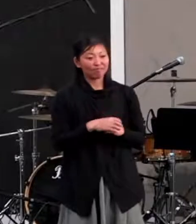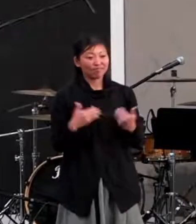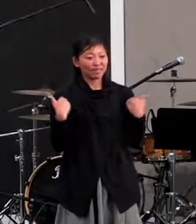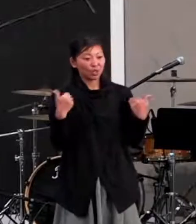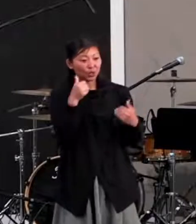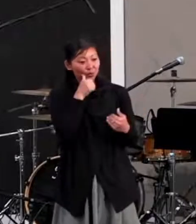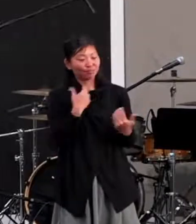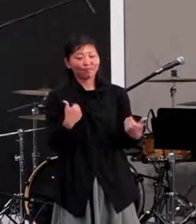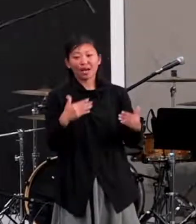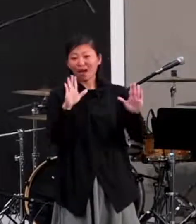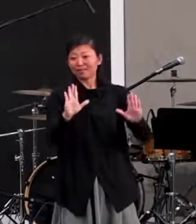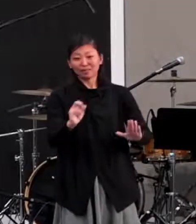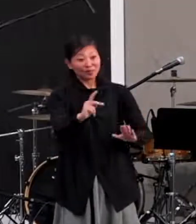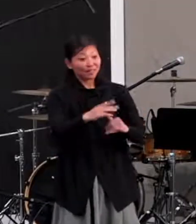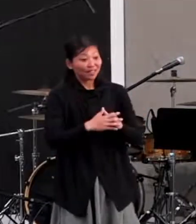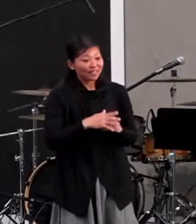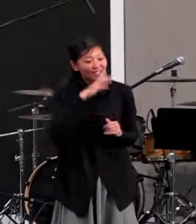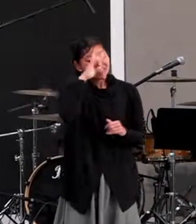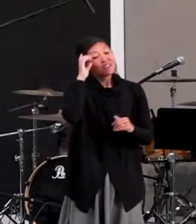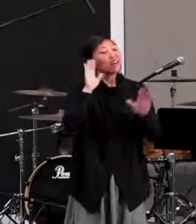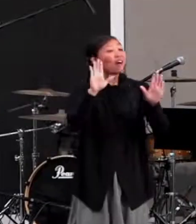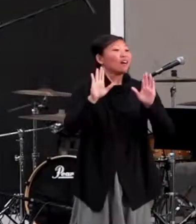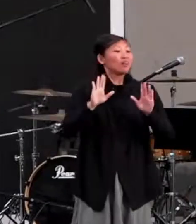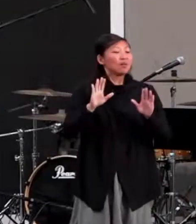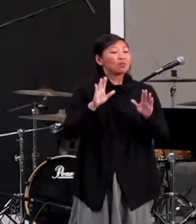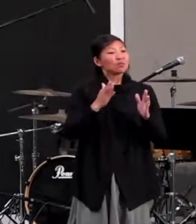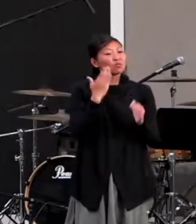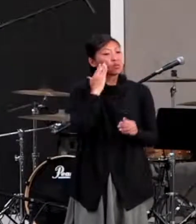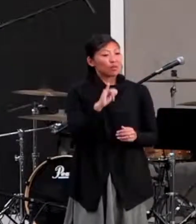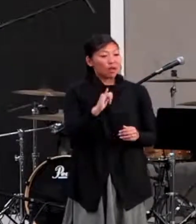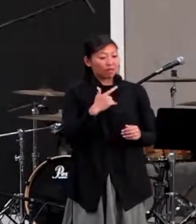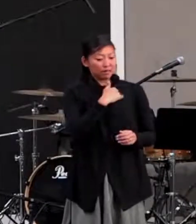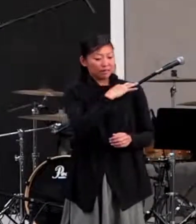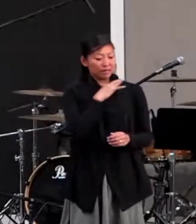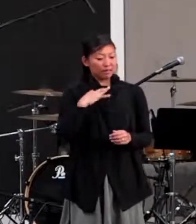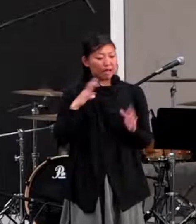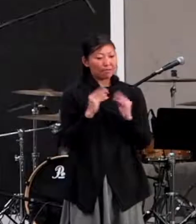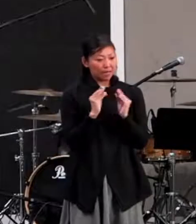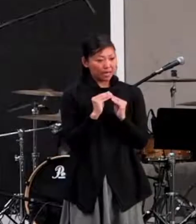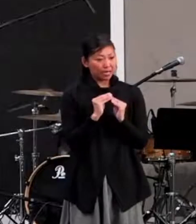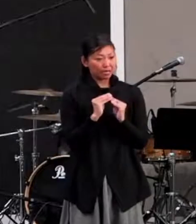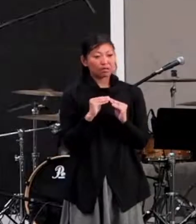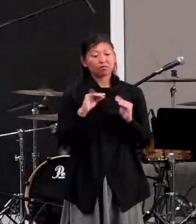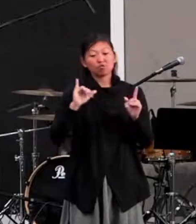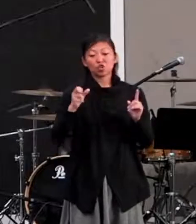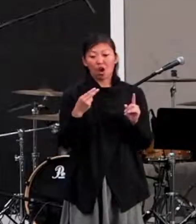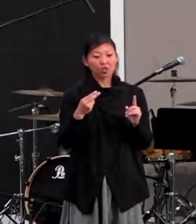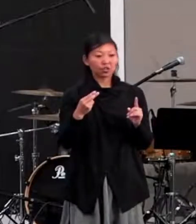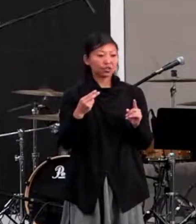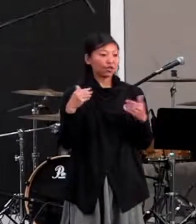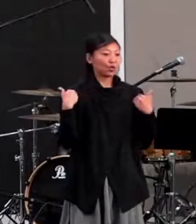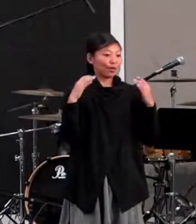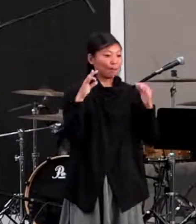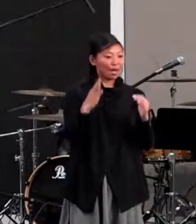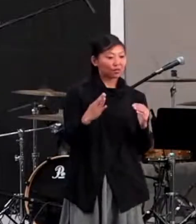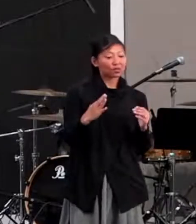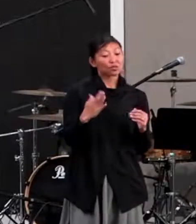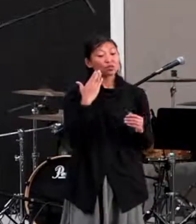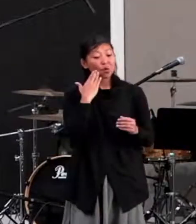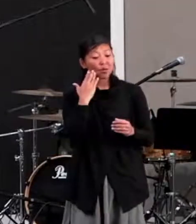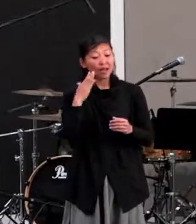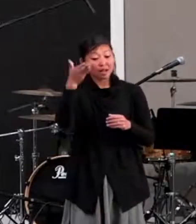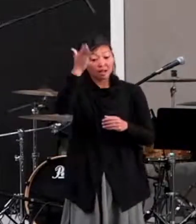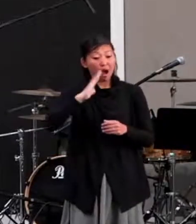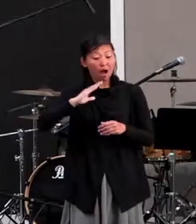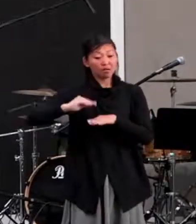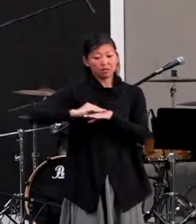Awesome. One of the things that I often pray in our staff meeting, and Josh can attest to this, is that what God does in our middle school and high